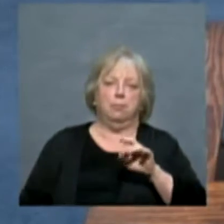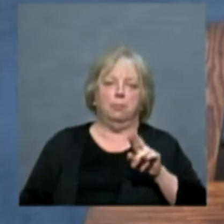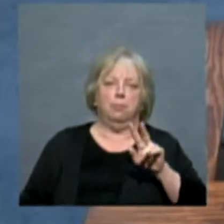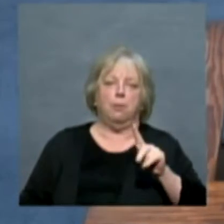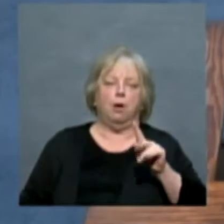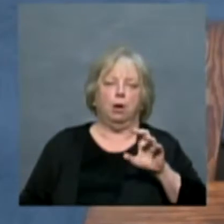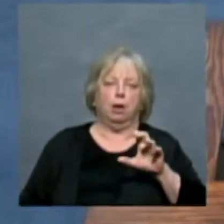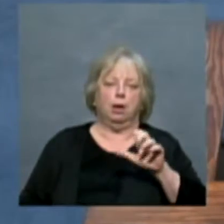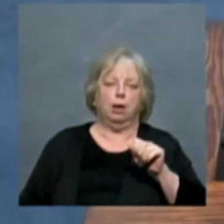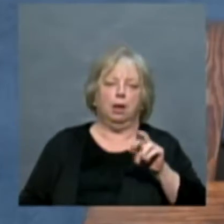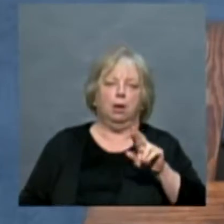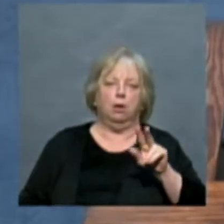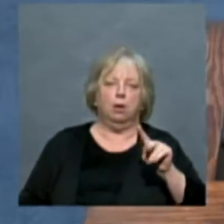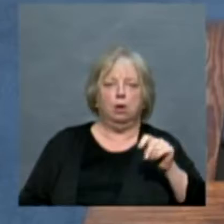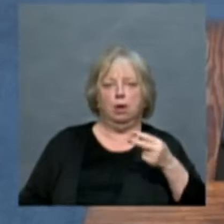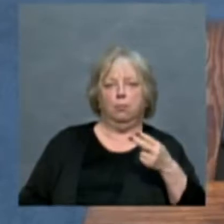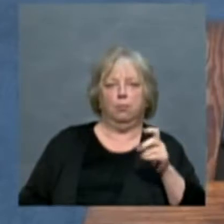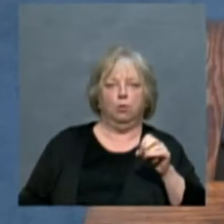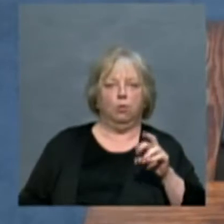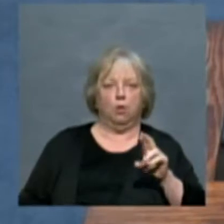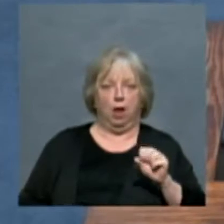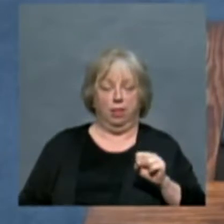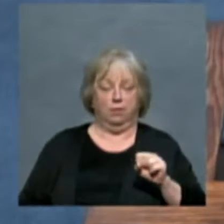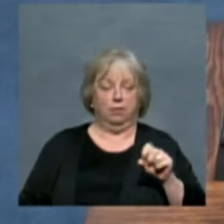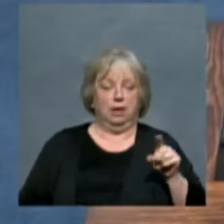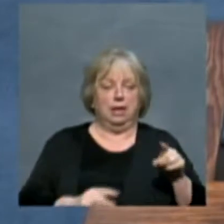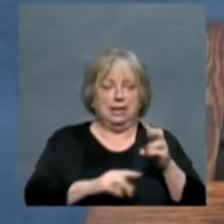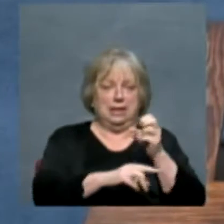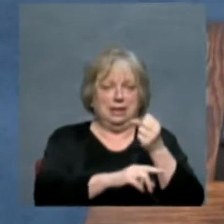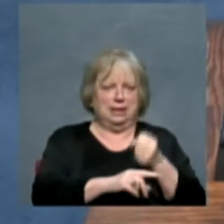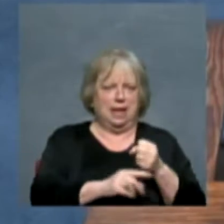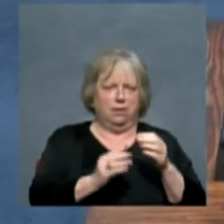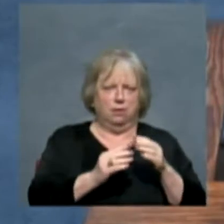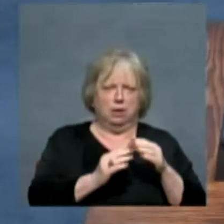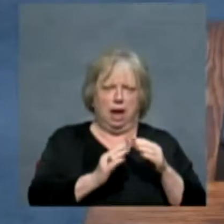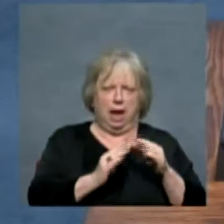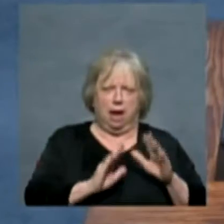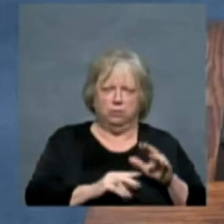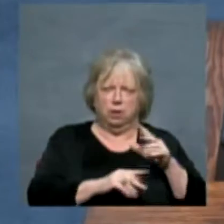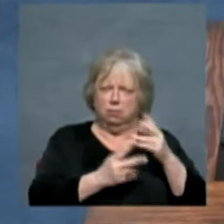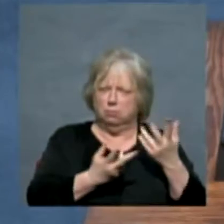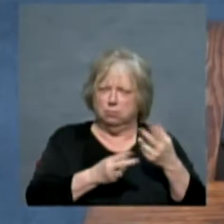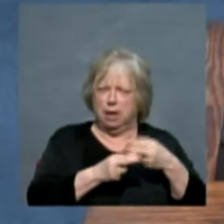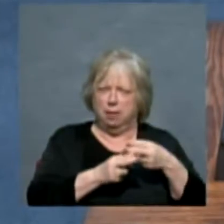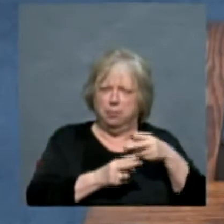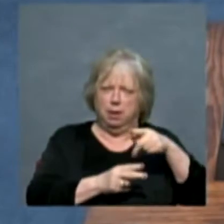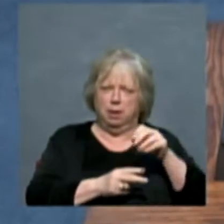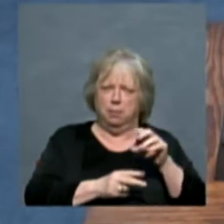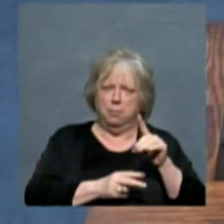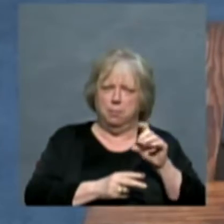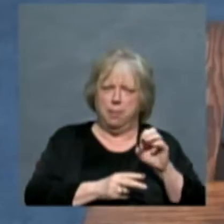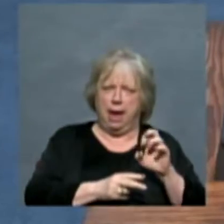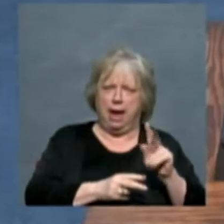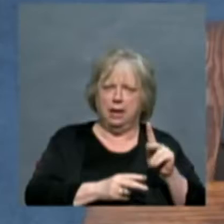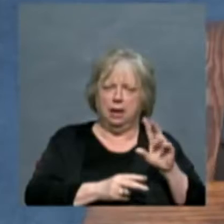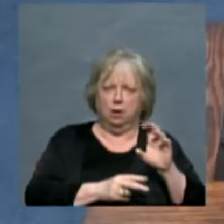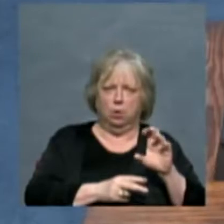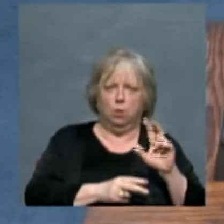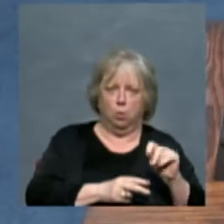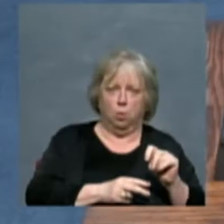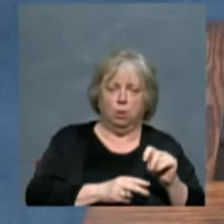in the southern house on Paddock Court, I think. But Mark